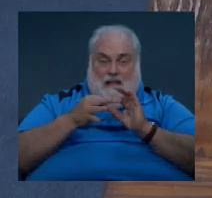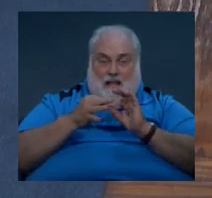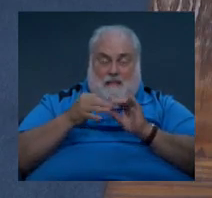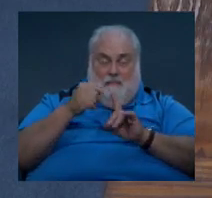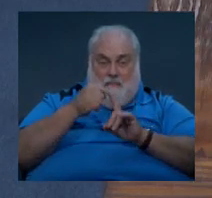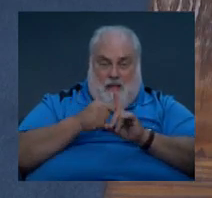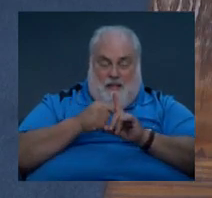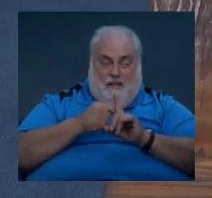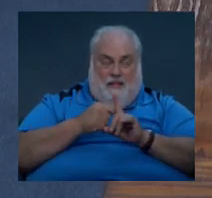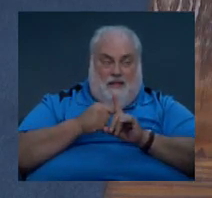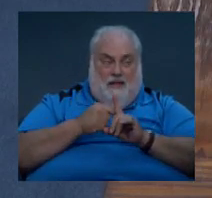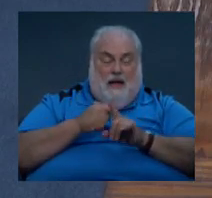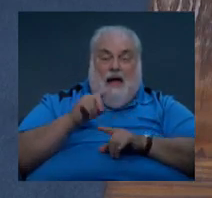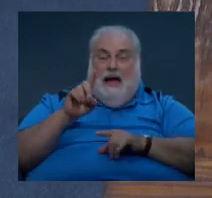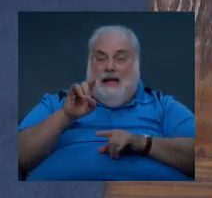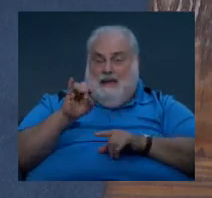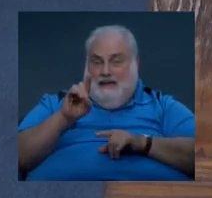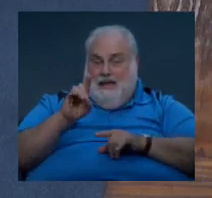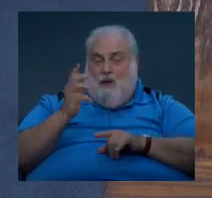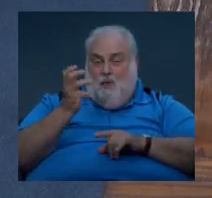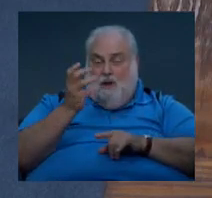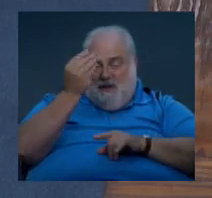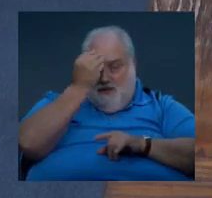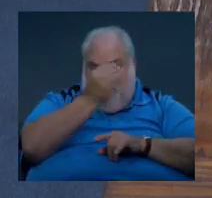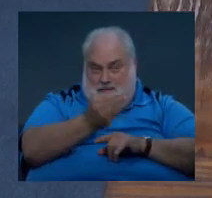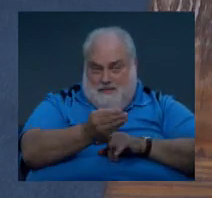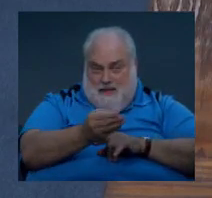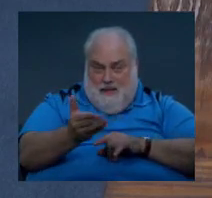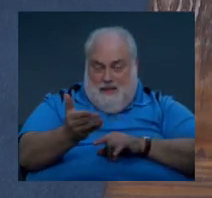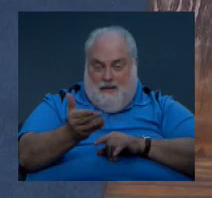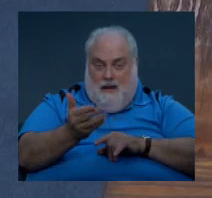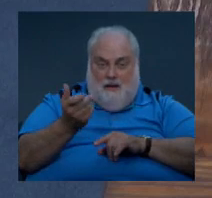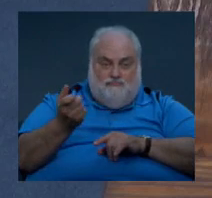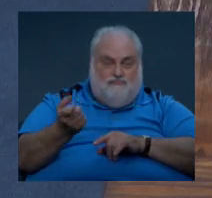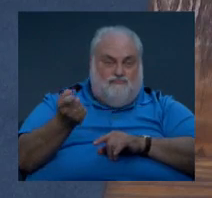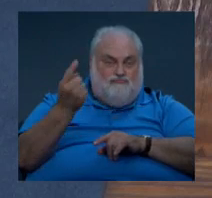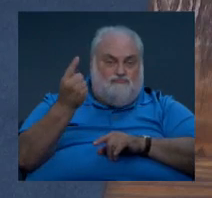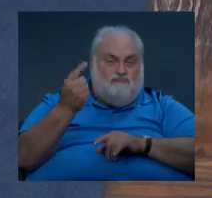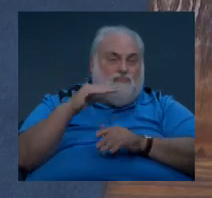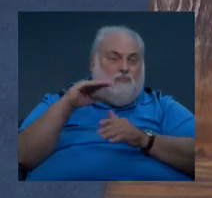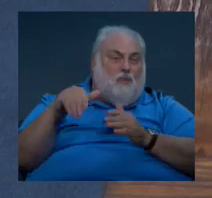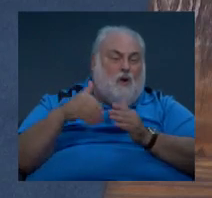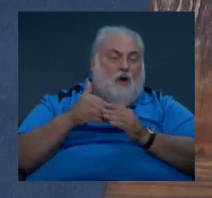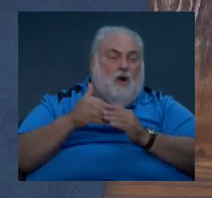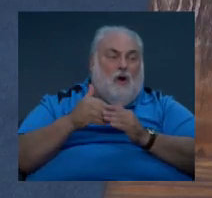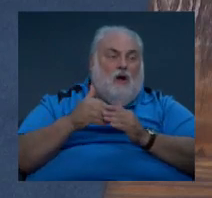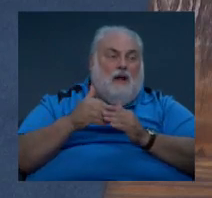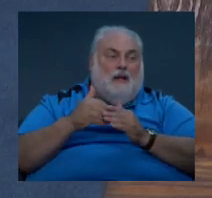or so. I did want to tell you that I understand all of the